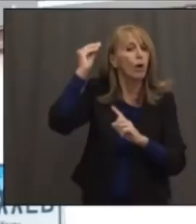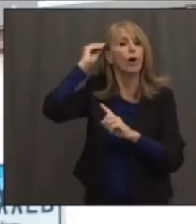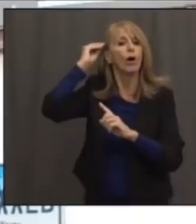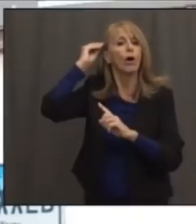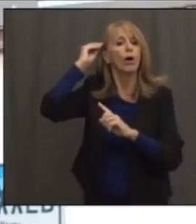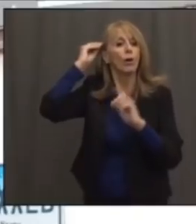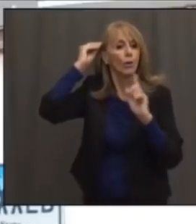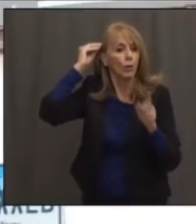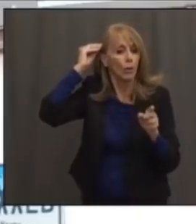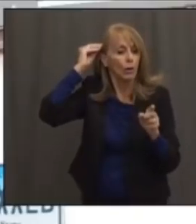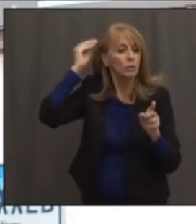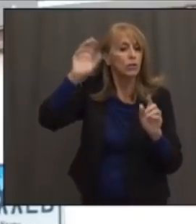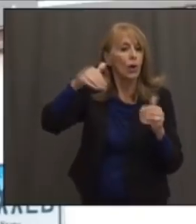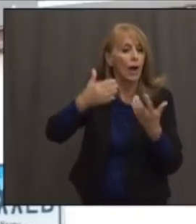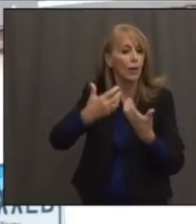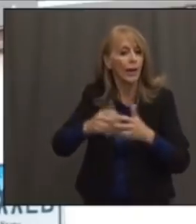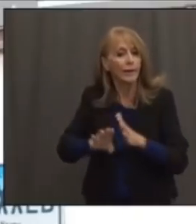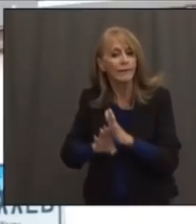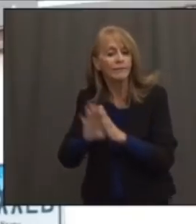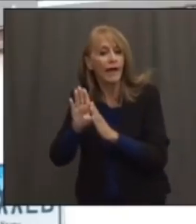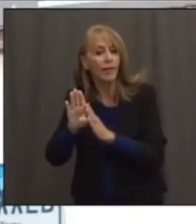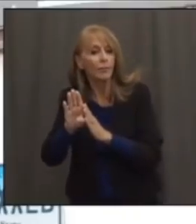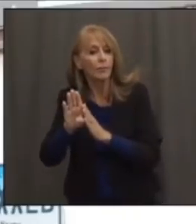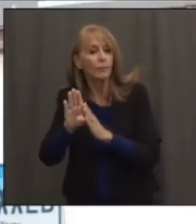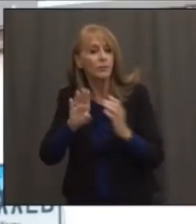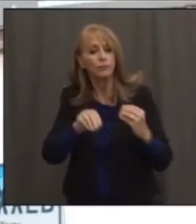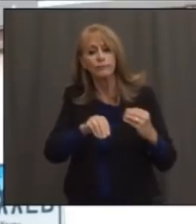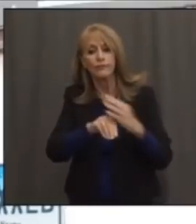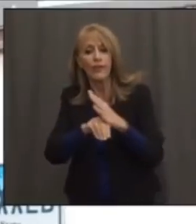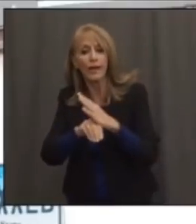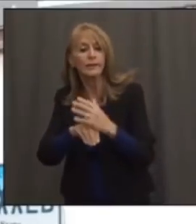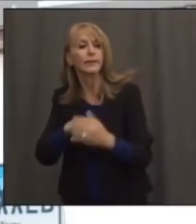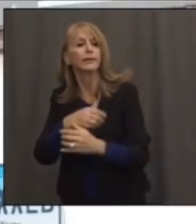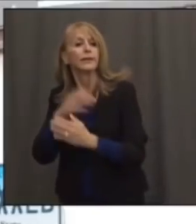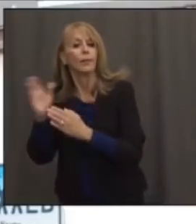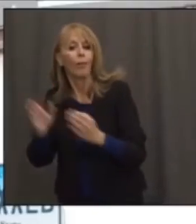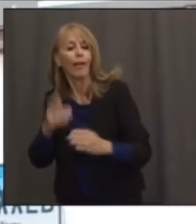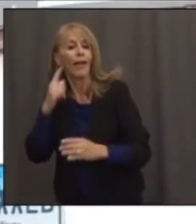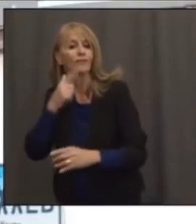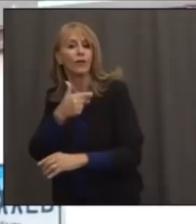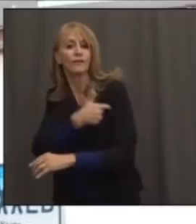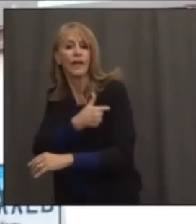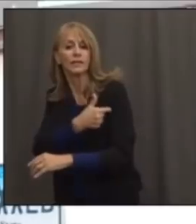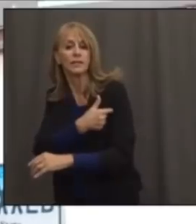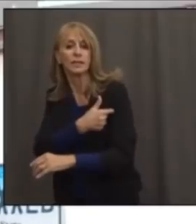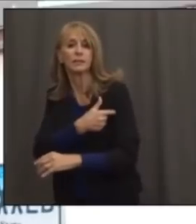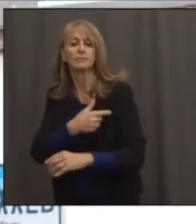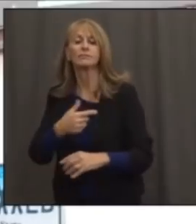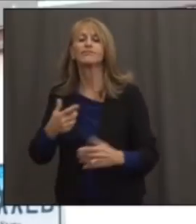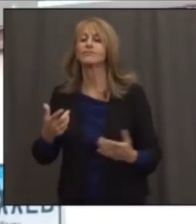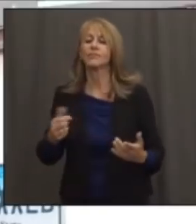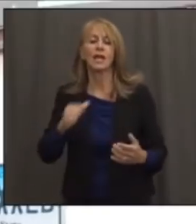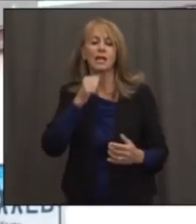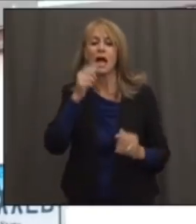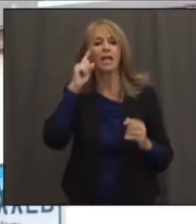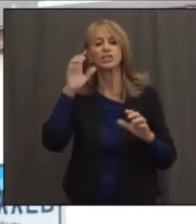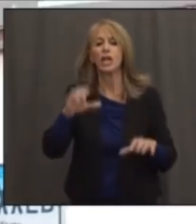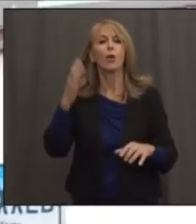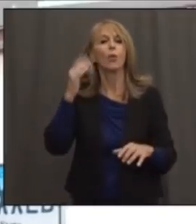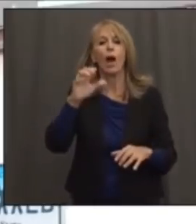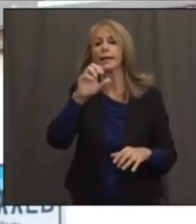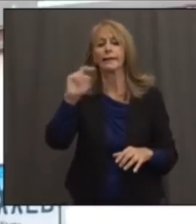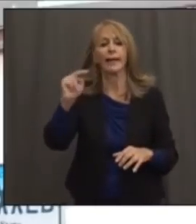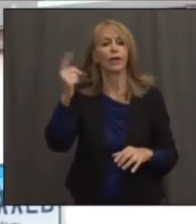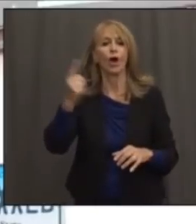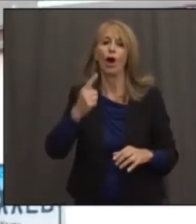testing protocol, in terms of putting together our vaccine protocol. And I think there's no surprise why the state of Connecticut has been consistently top